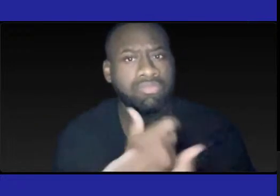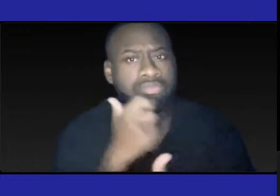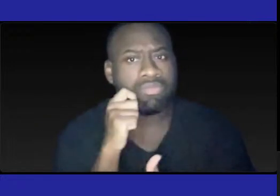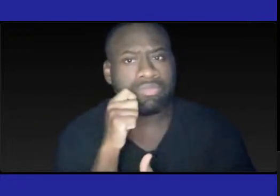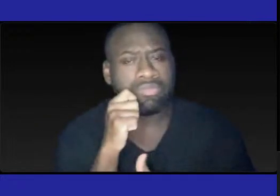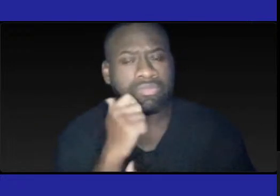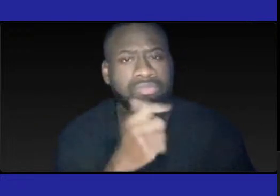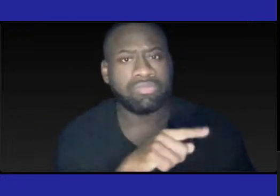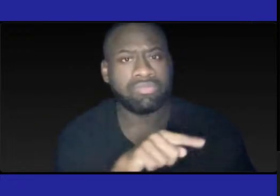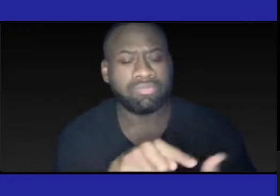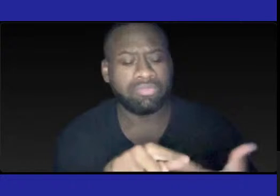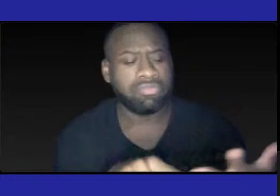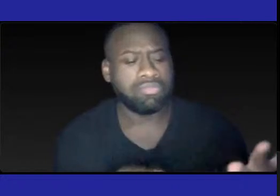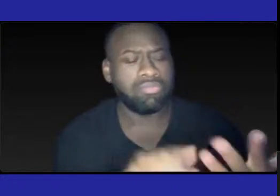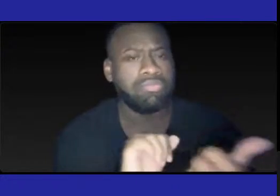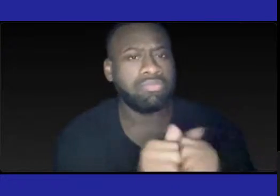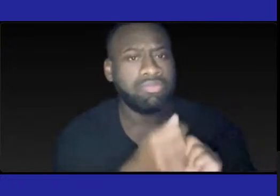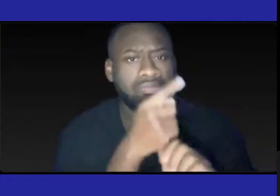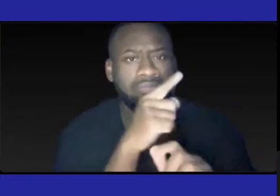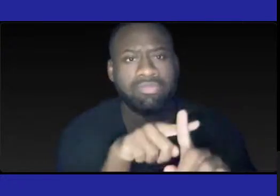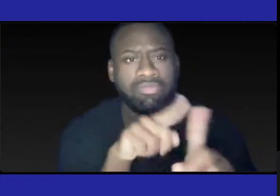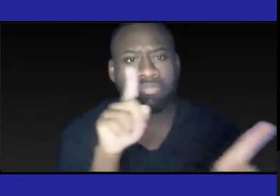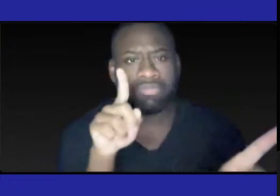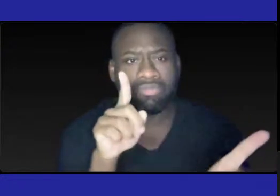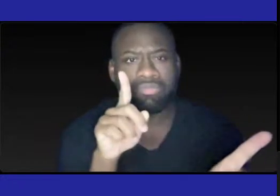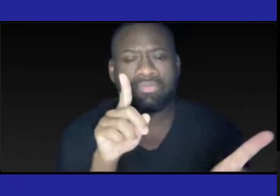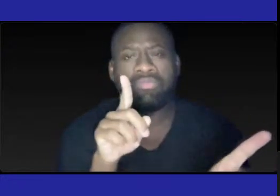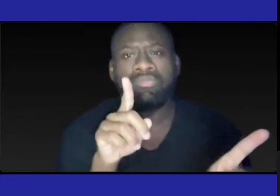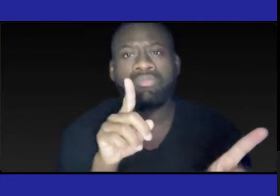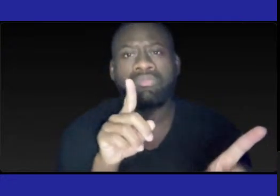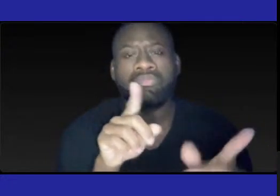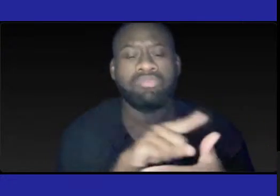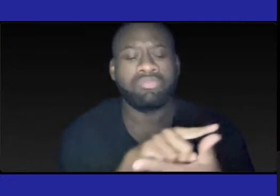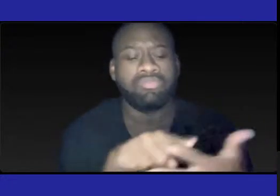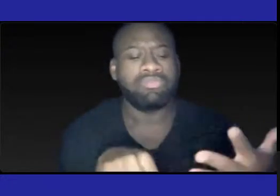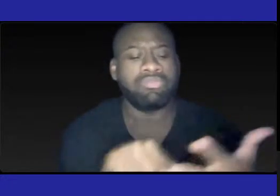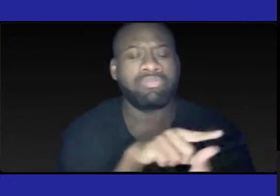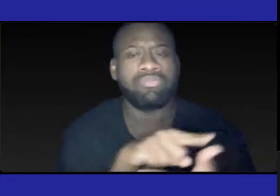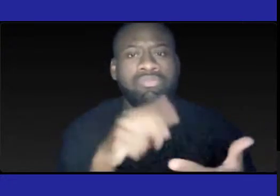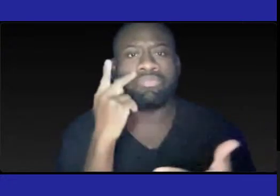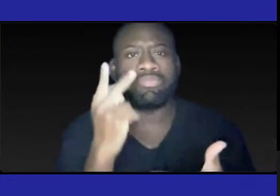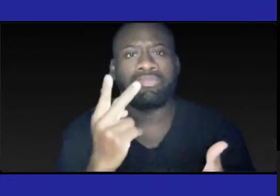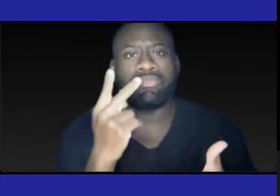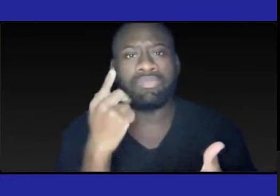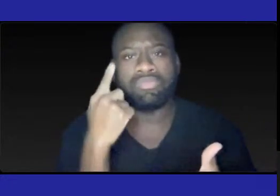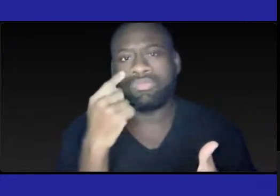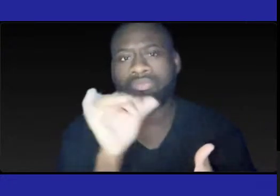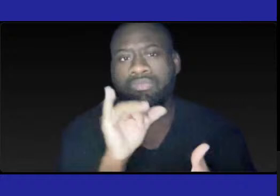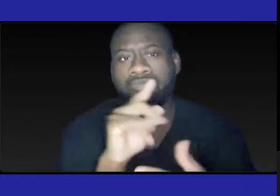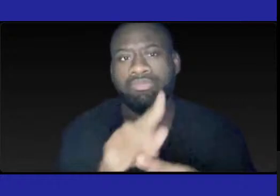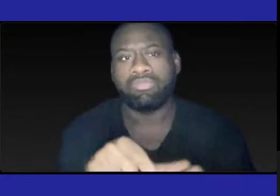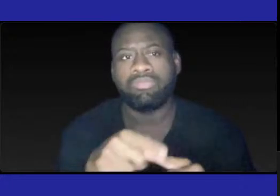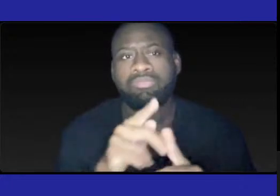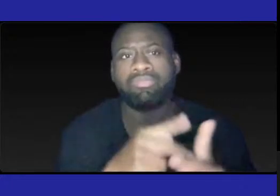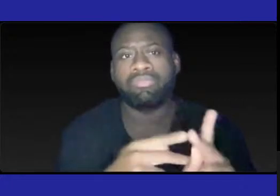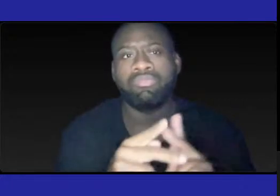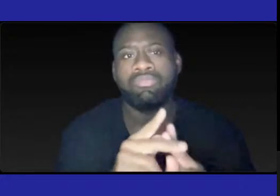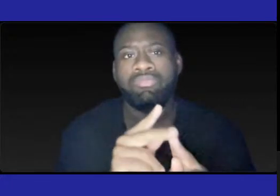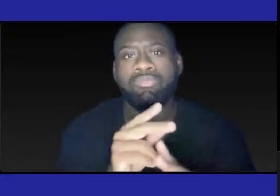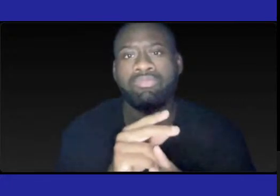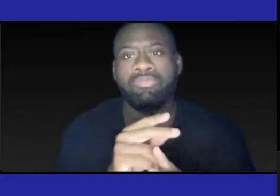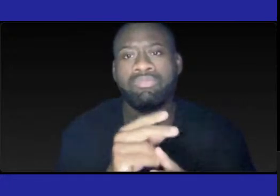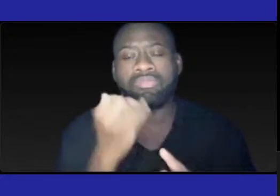this slide would look if it were women of reproductive age. In other words, if you took out